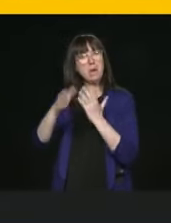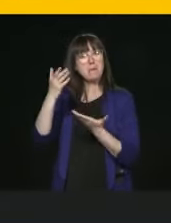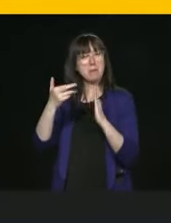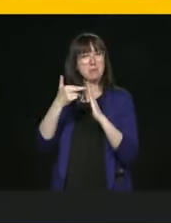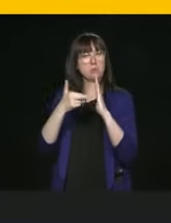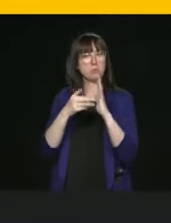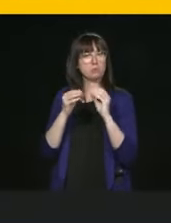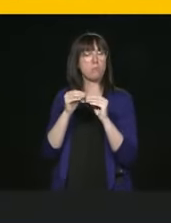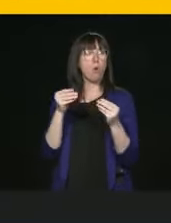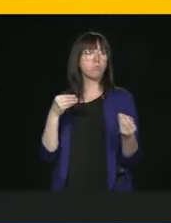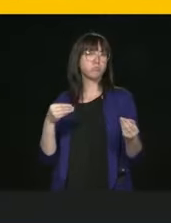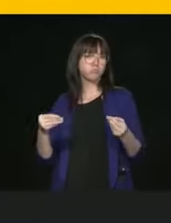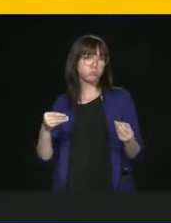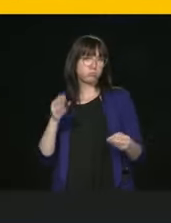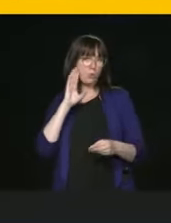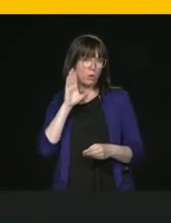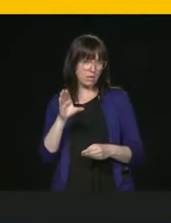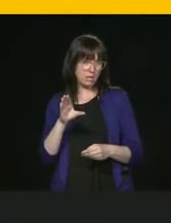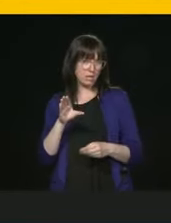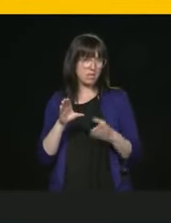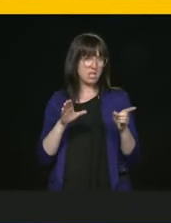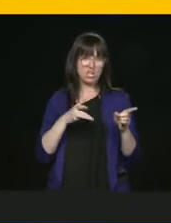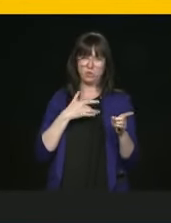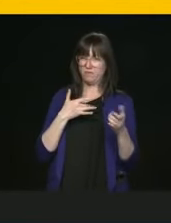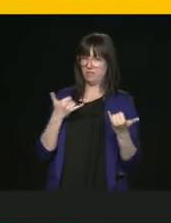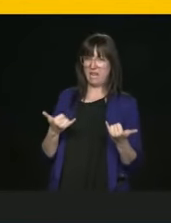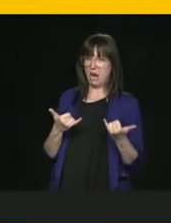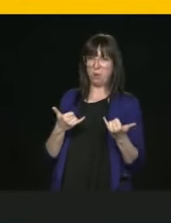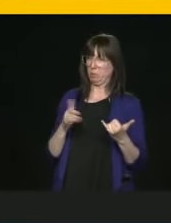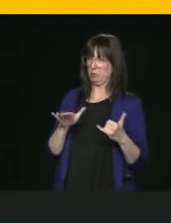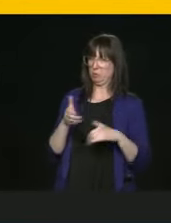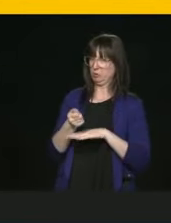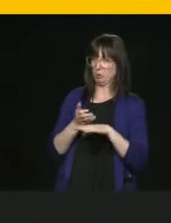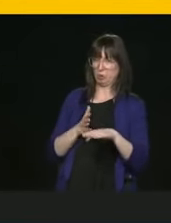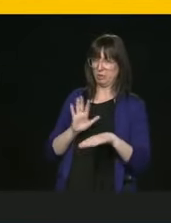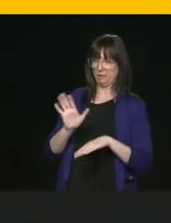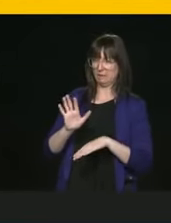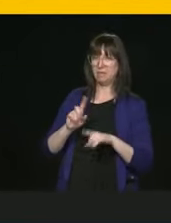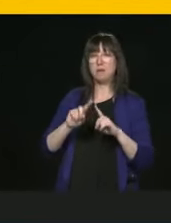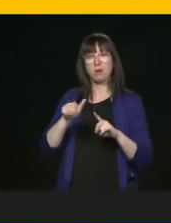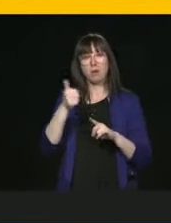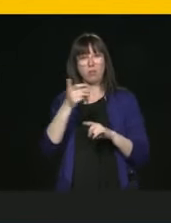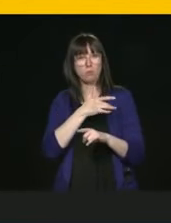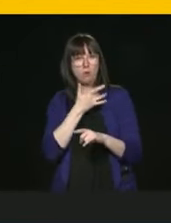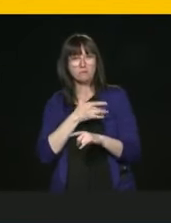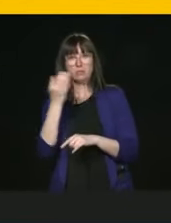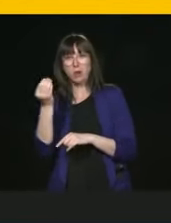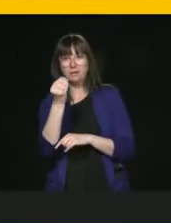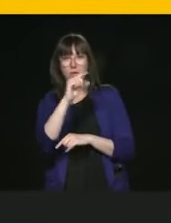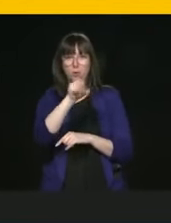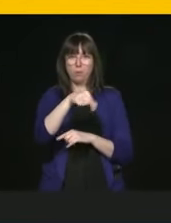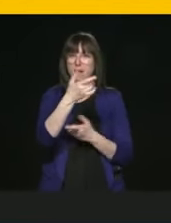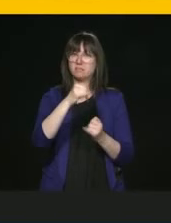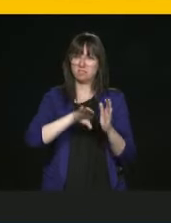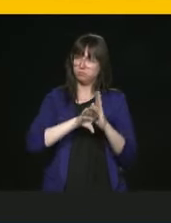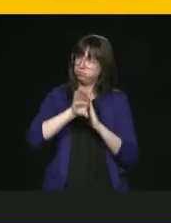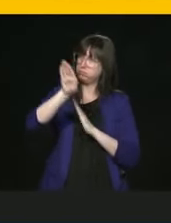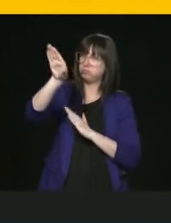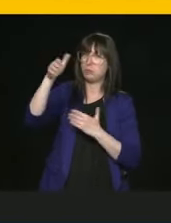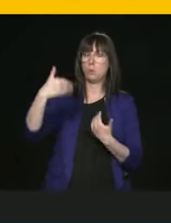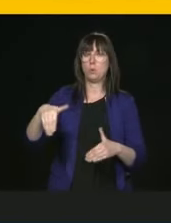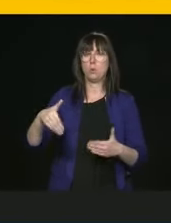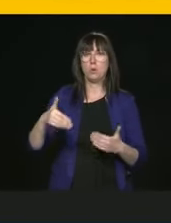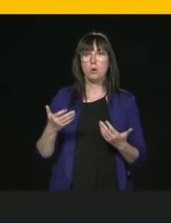restrictions. You've said it's too soon to be doing this, and meanwhile, provinces like Ontario and Quebec are still in the thick of it. Are